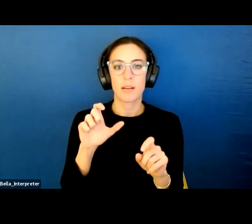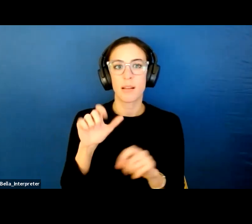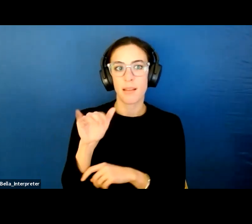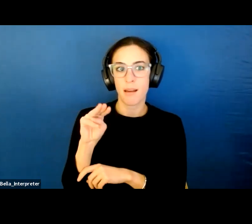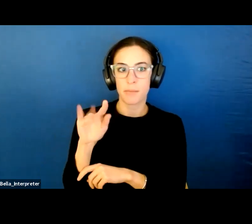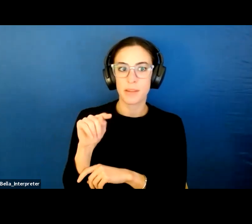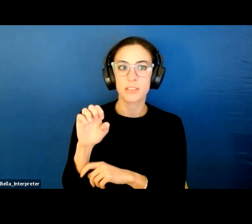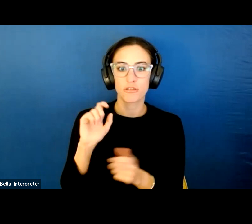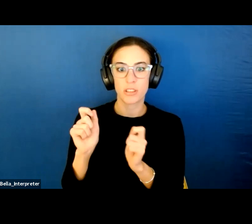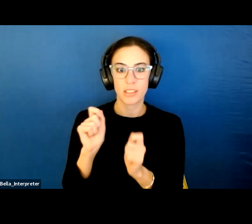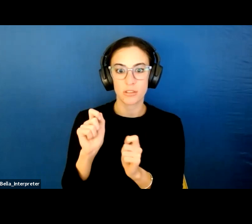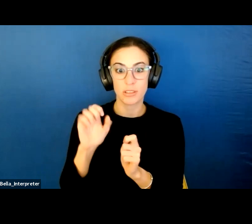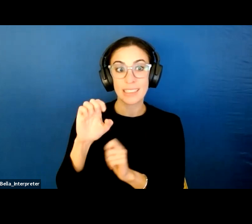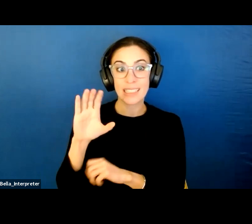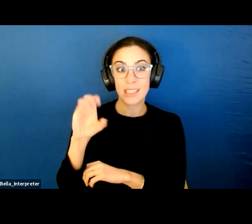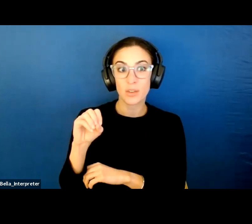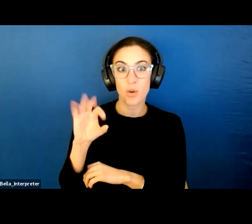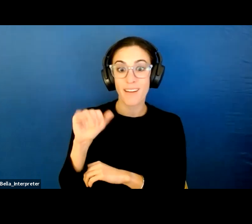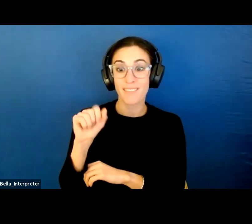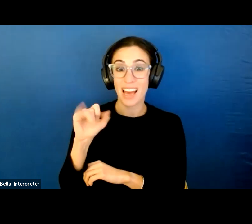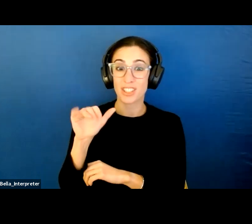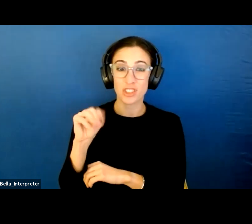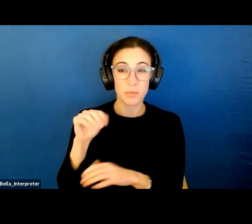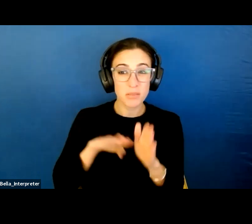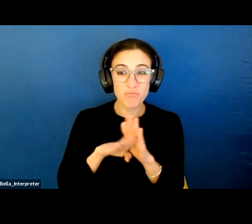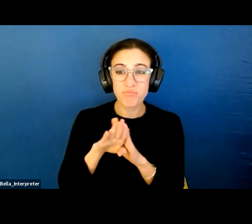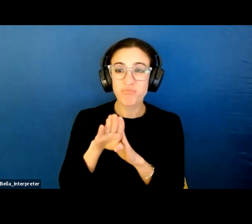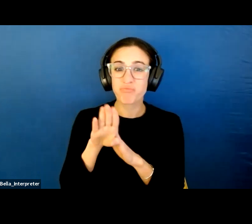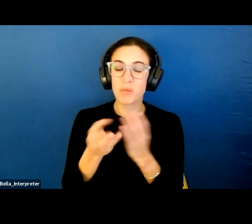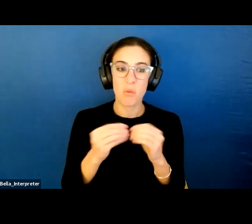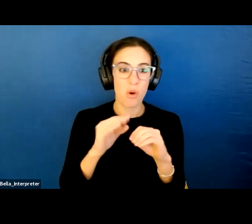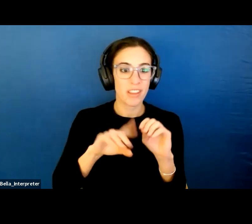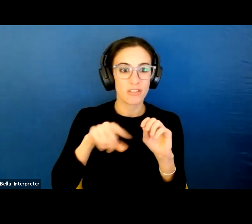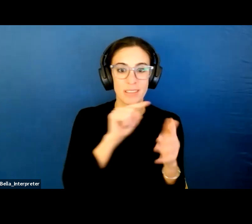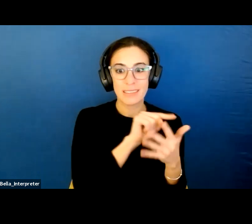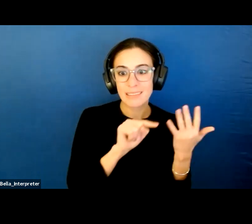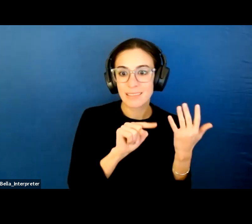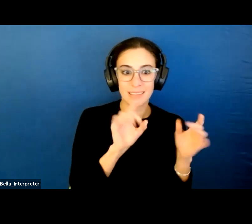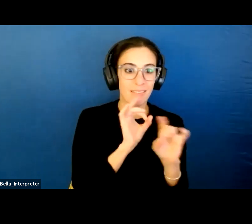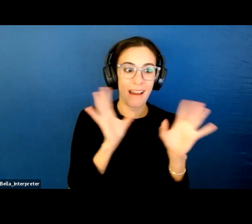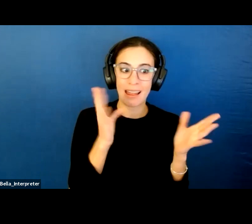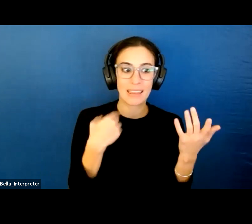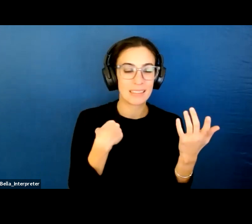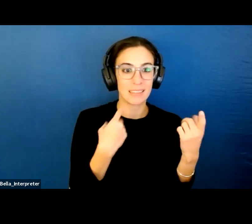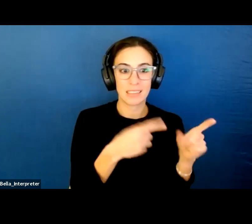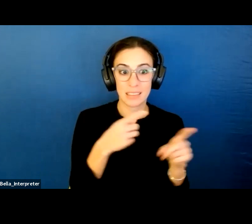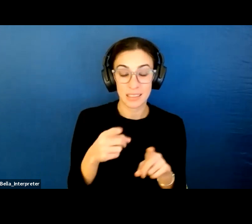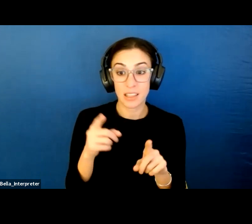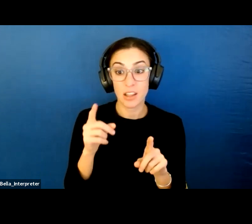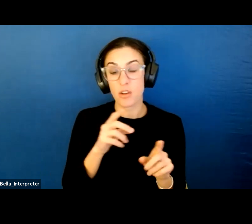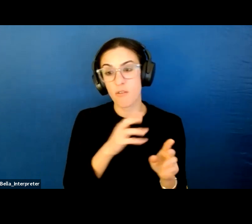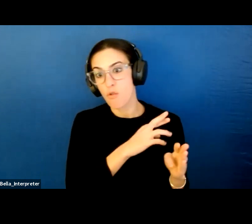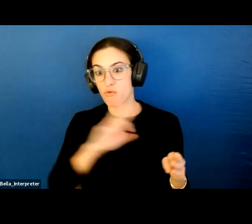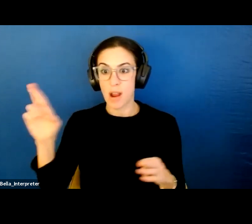Eco-fascism is on the rise beyond these violent instances. The far right has taken up climate change